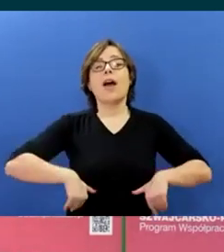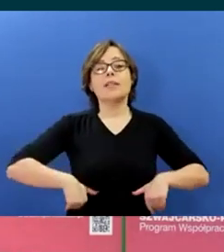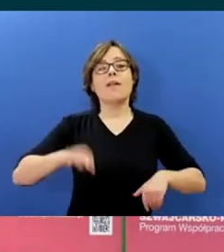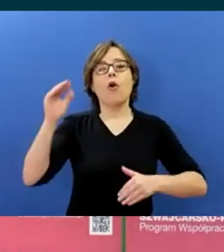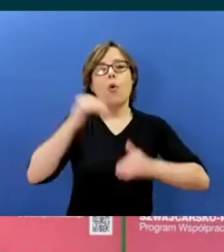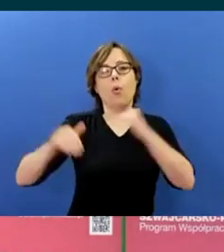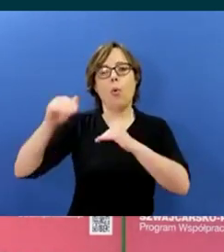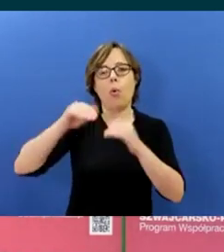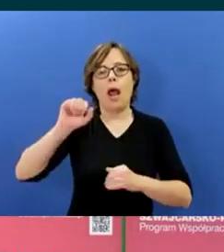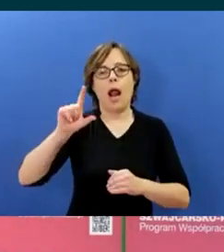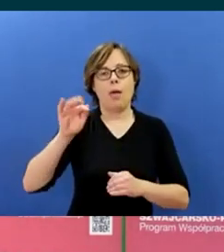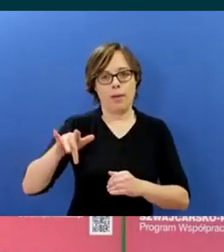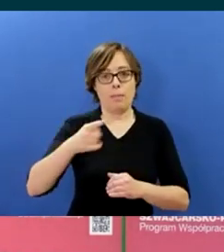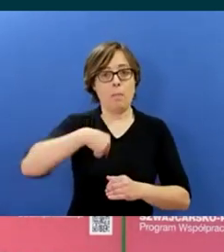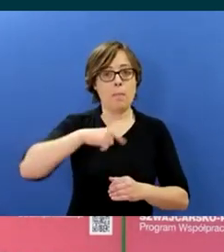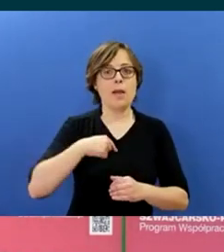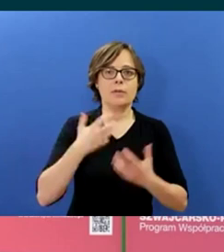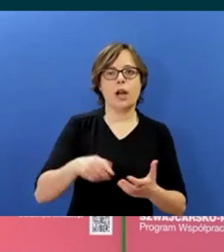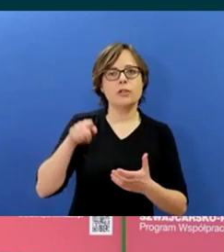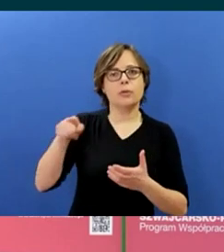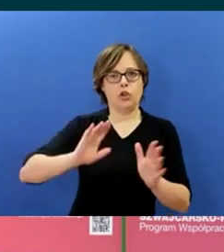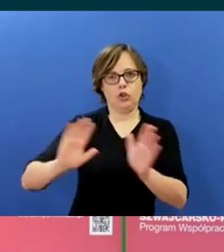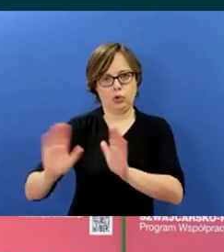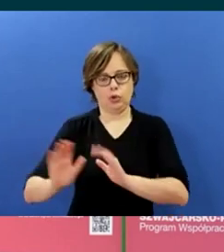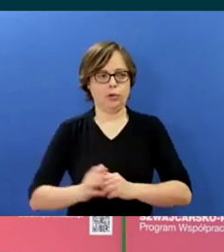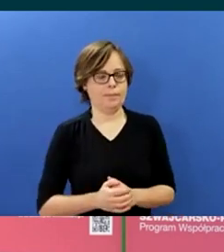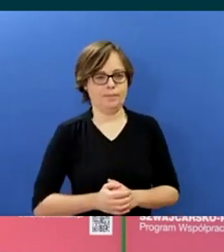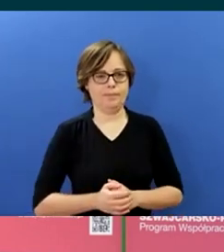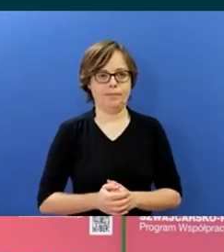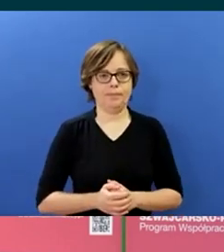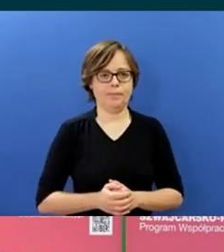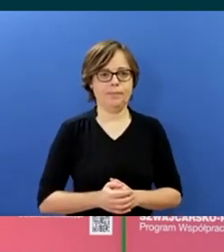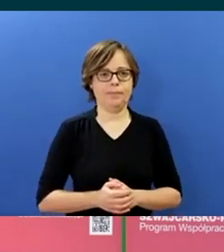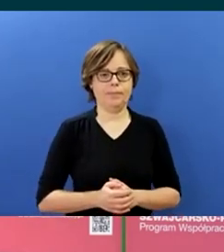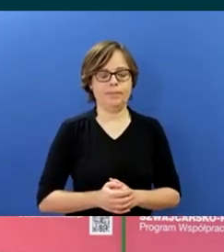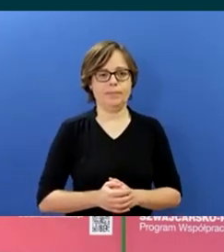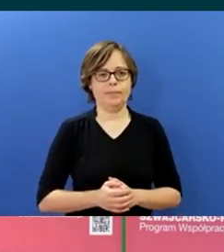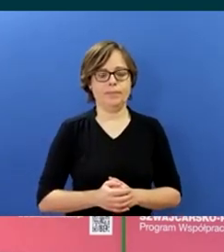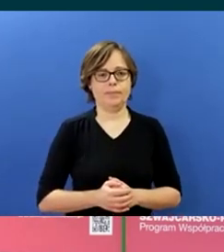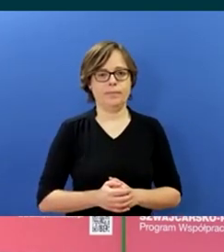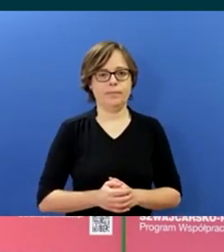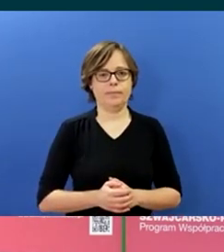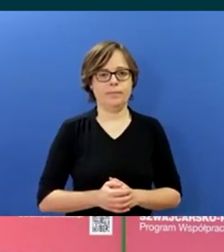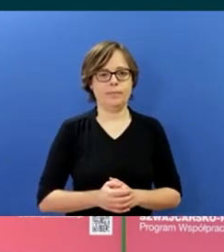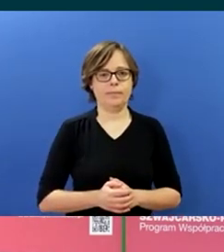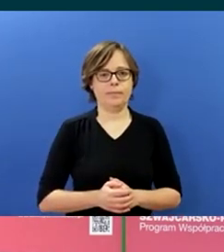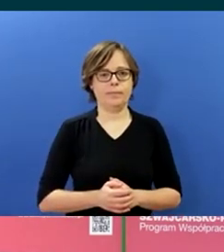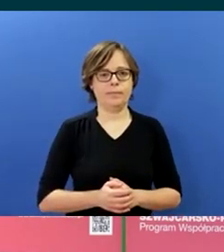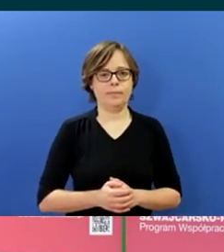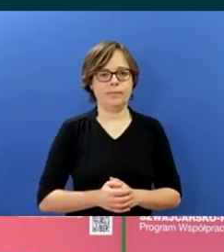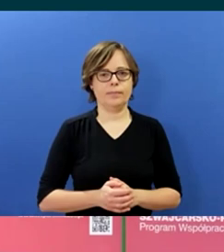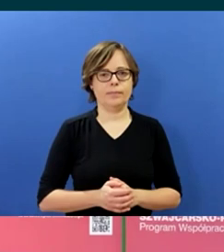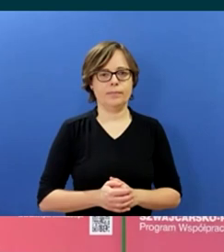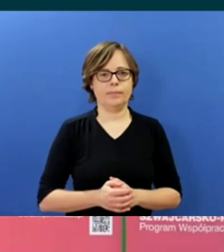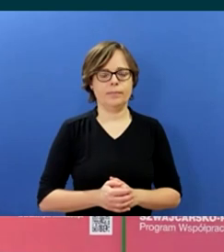Caroline. Yes. Jest tryb prezentera, widzimy. Nie widzimy pełnego ekranu. We don't